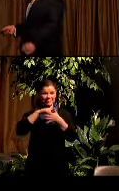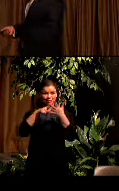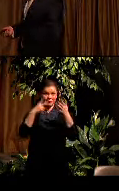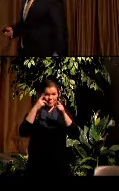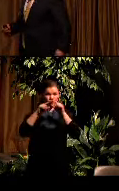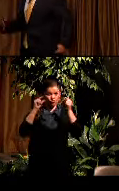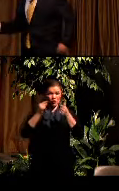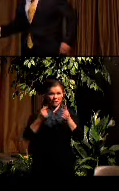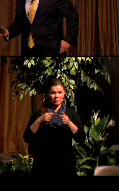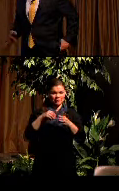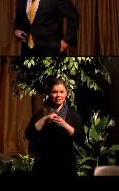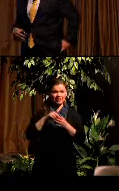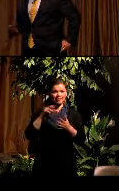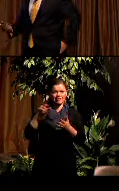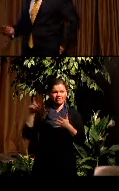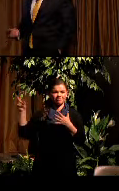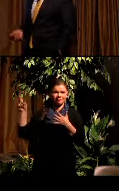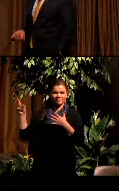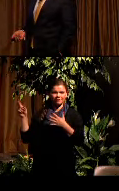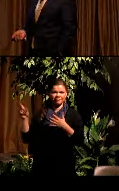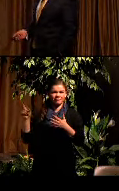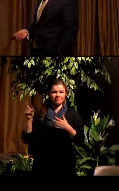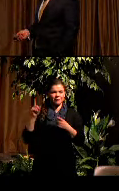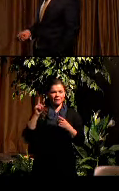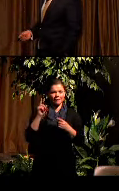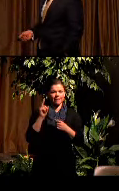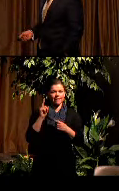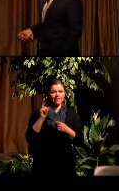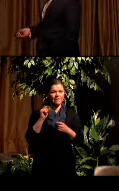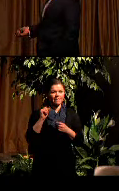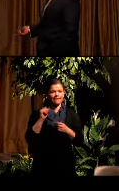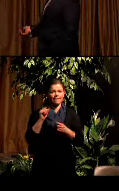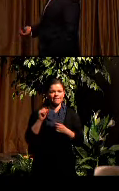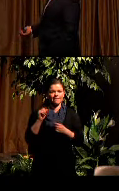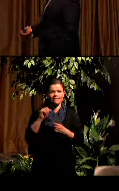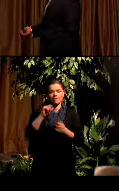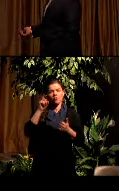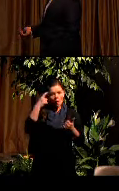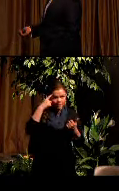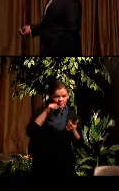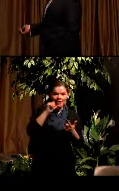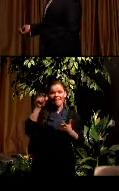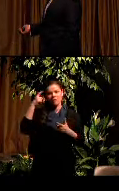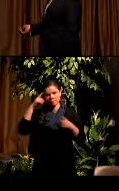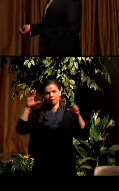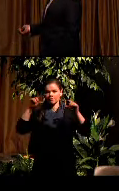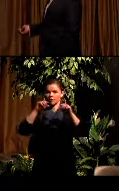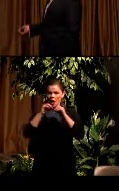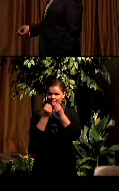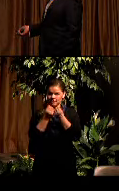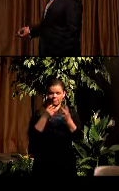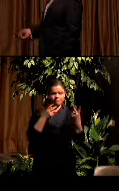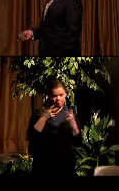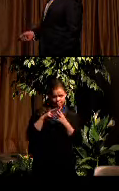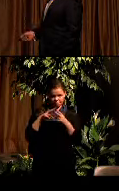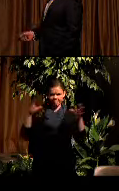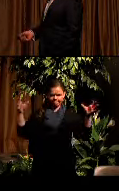Lab of Ornithology. Both governmental, federal, and non-federal organizations came together in a highly cooperative way to do